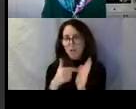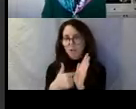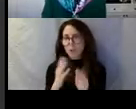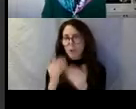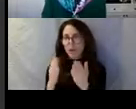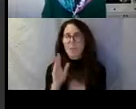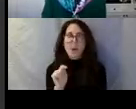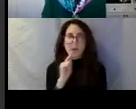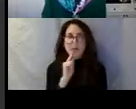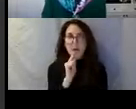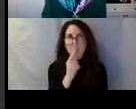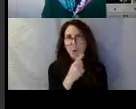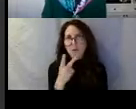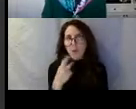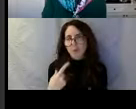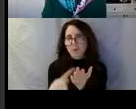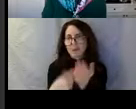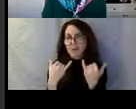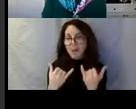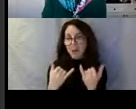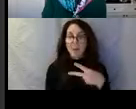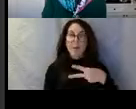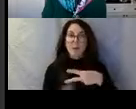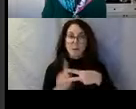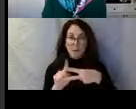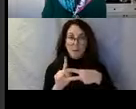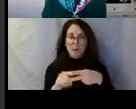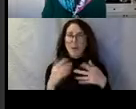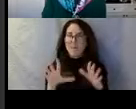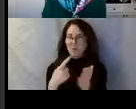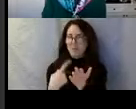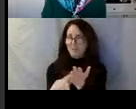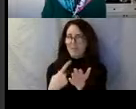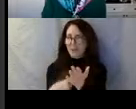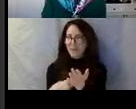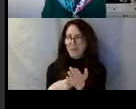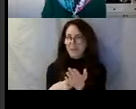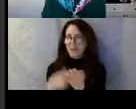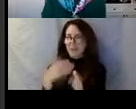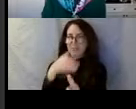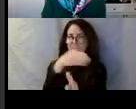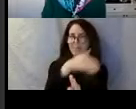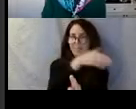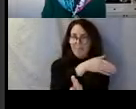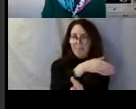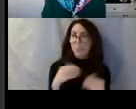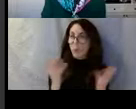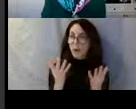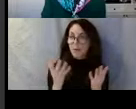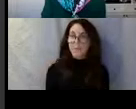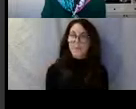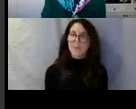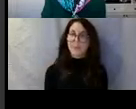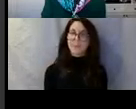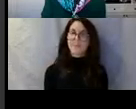talk about today anyhow. One has already been mentioned kind of in a couple of these talks already, which is that